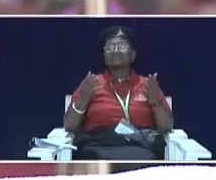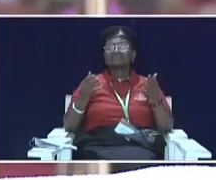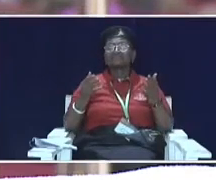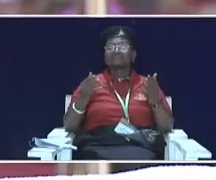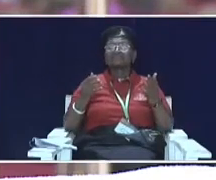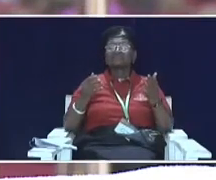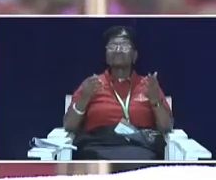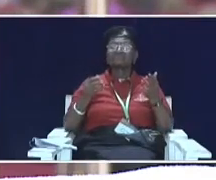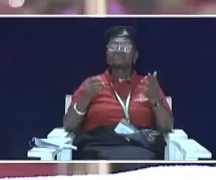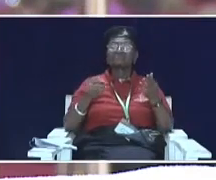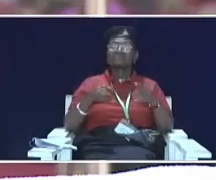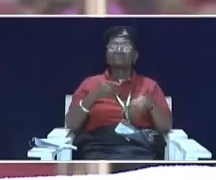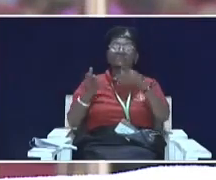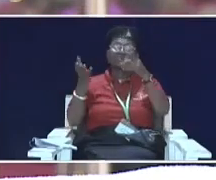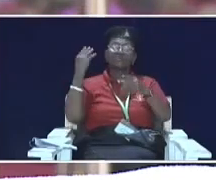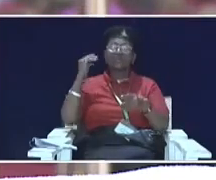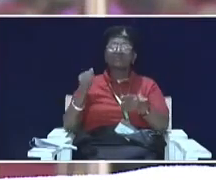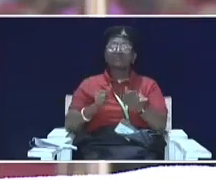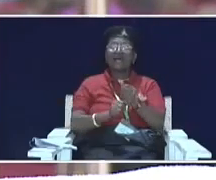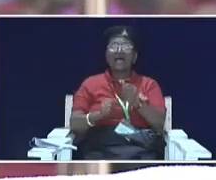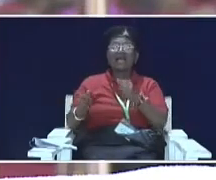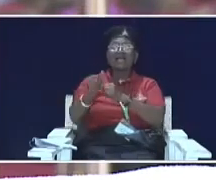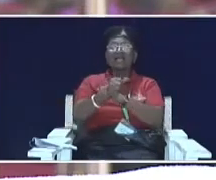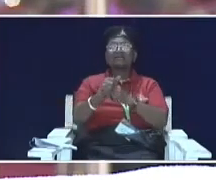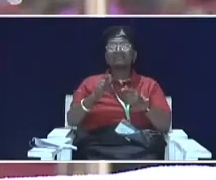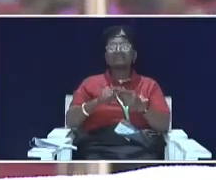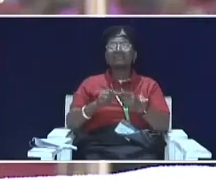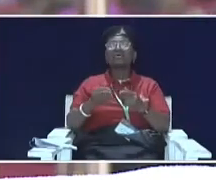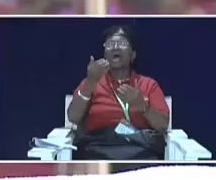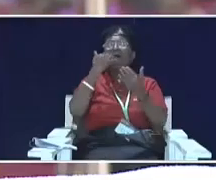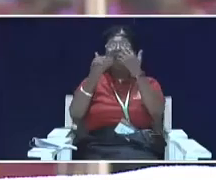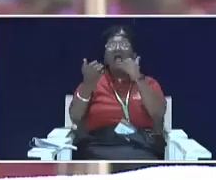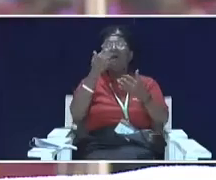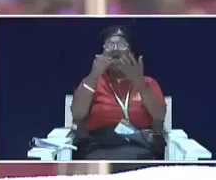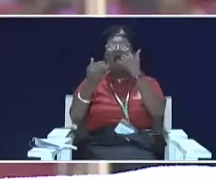It went ahead and consumed the wood.